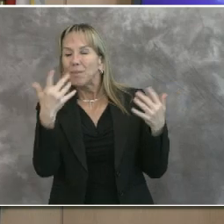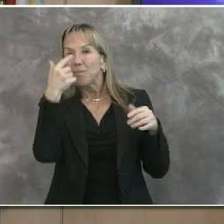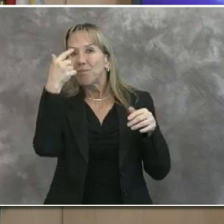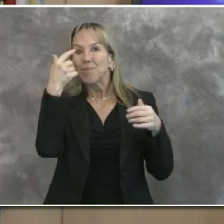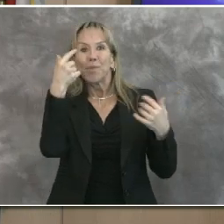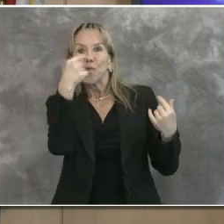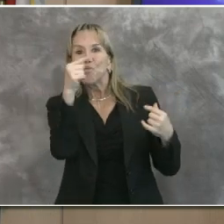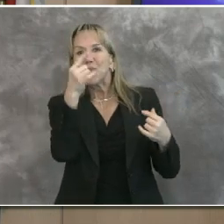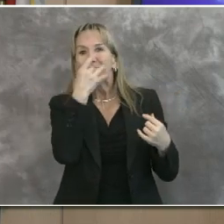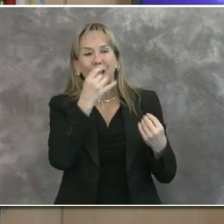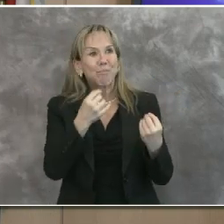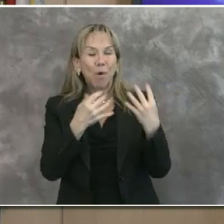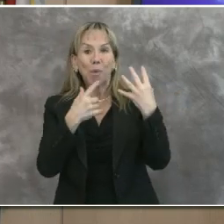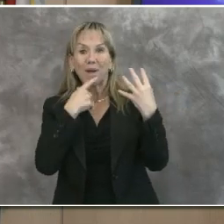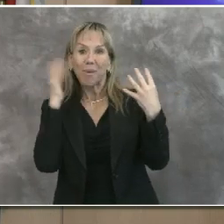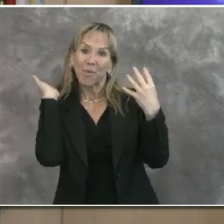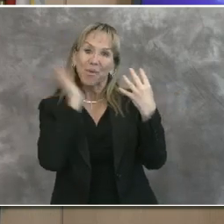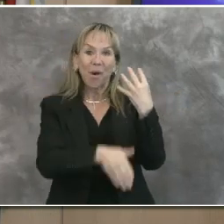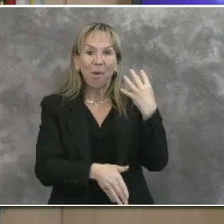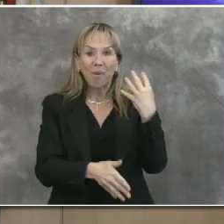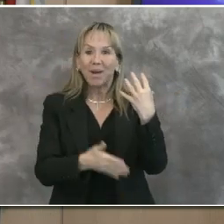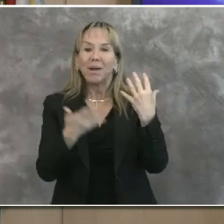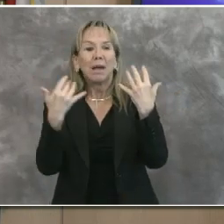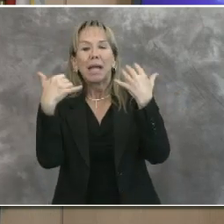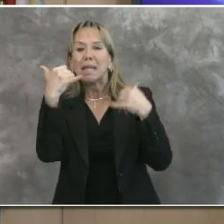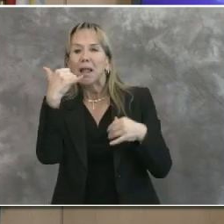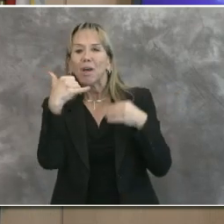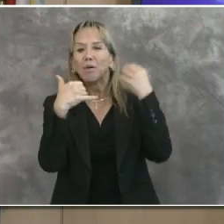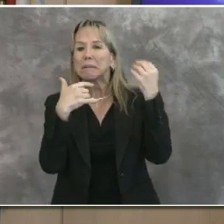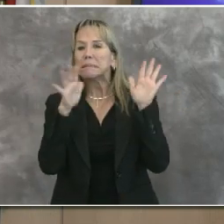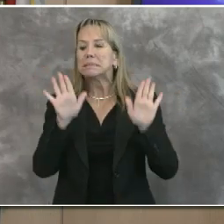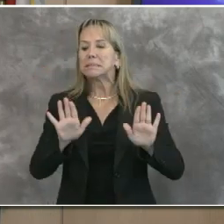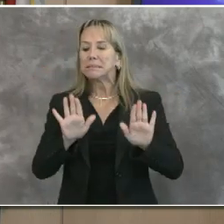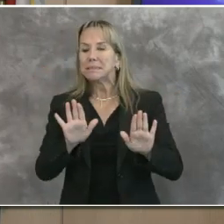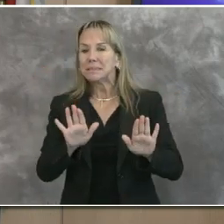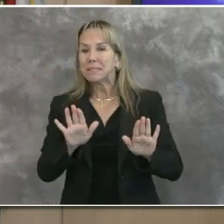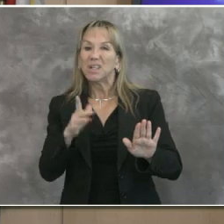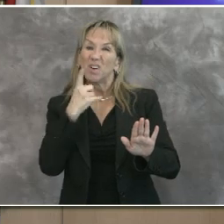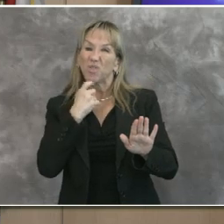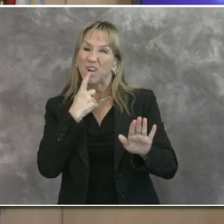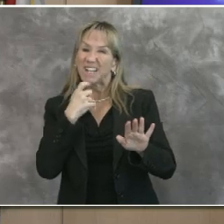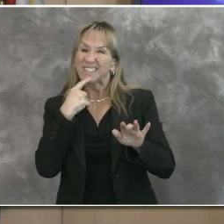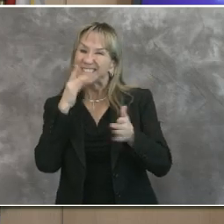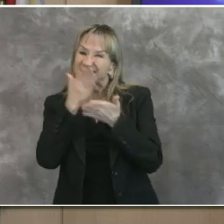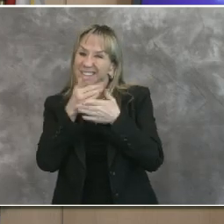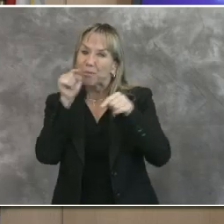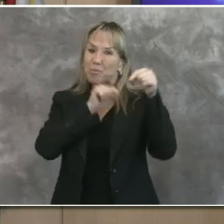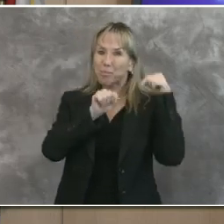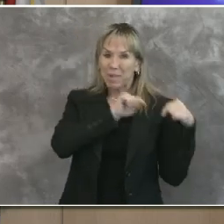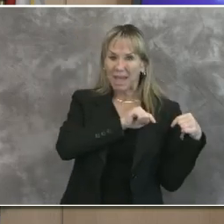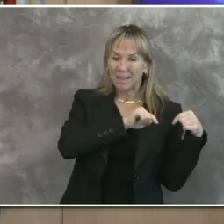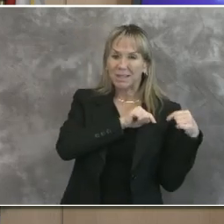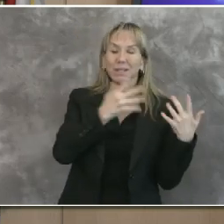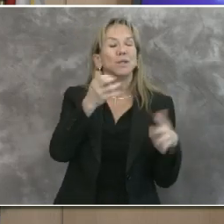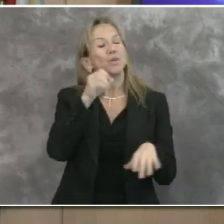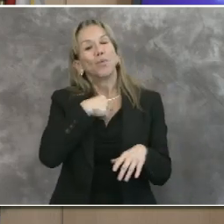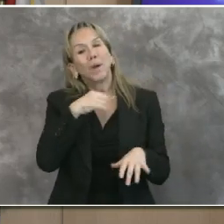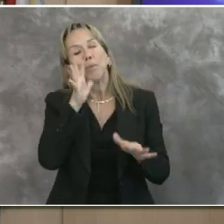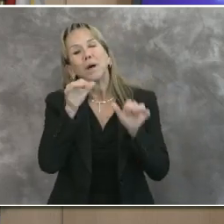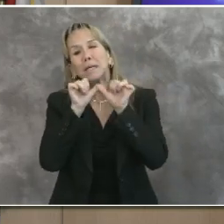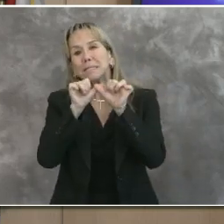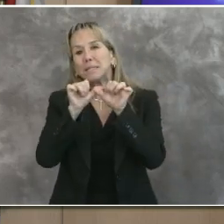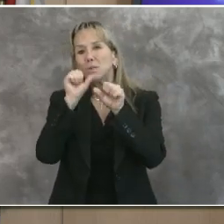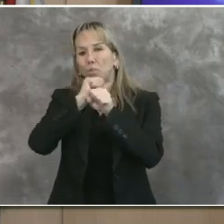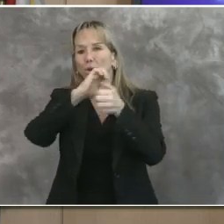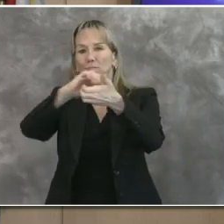say go, what is the yellow that may say pause, what is the red that says stop and go back, and we will continue to work through that both with the state and